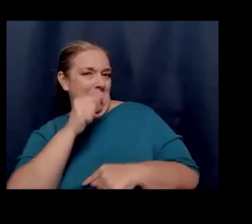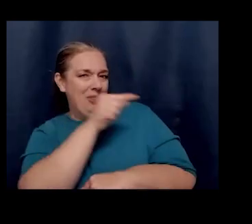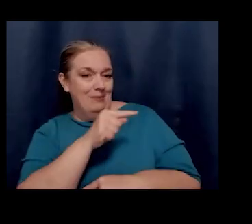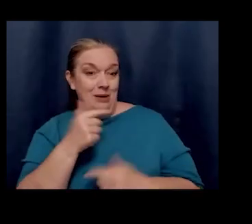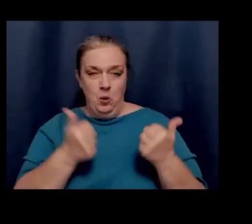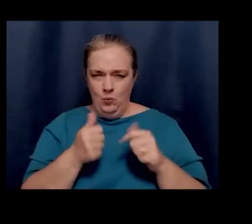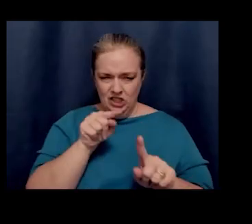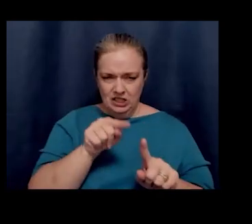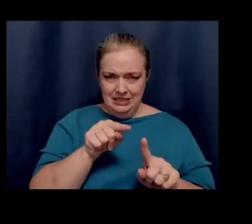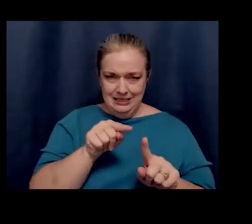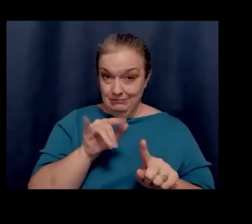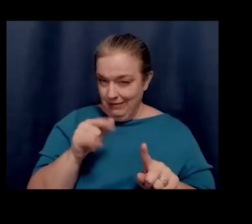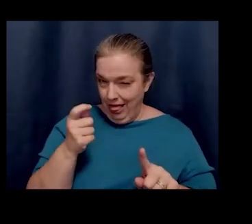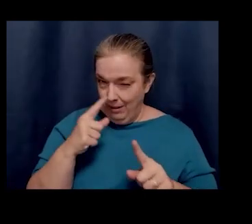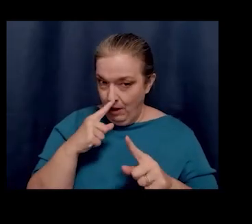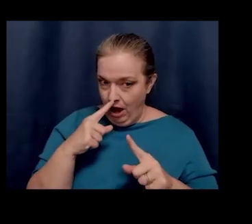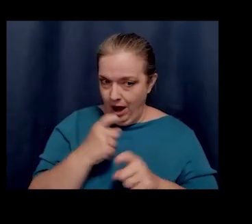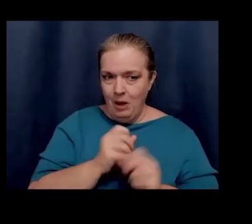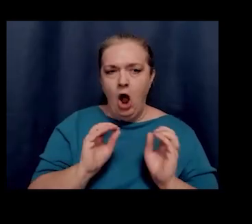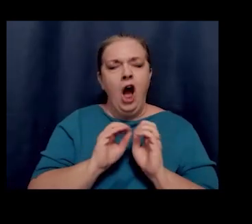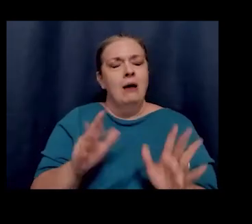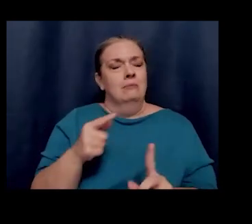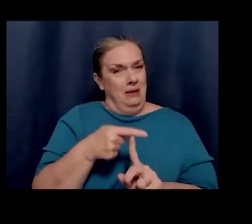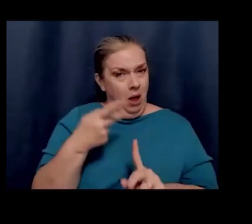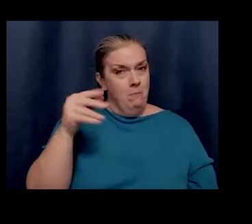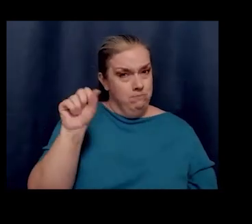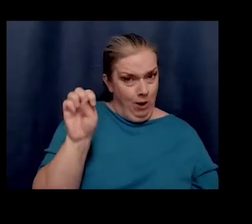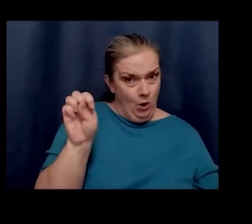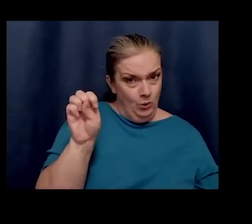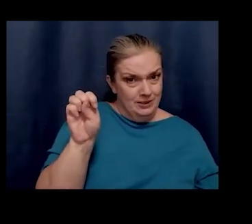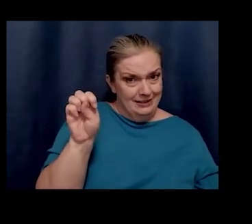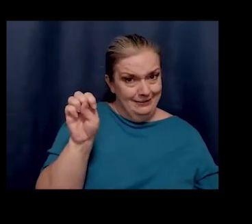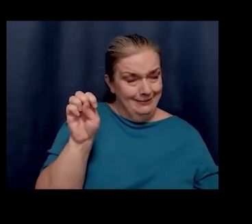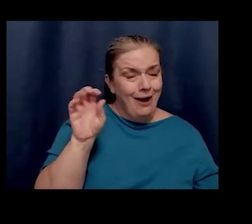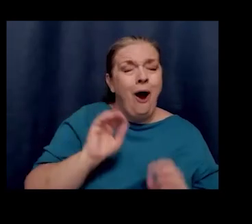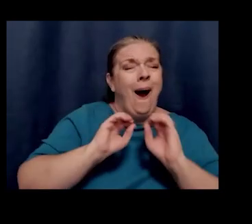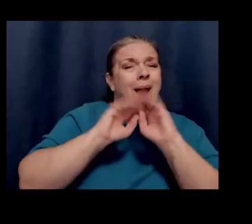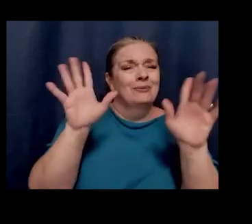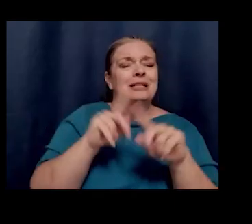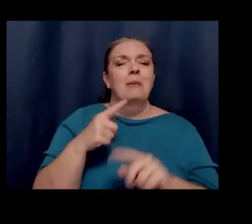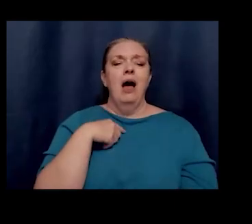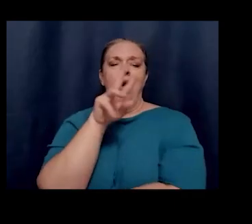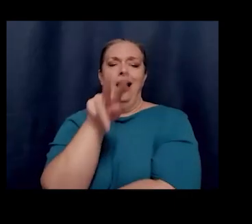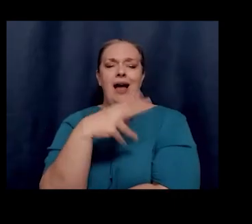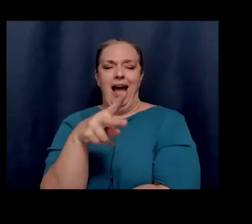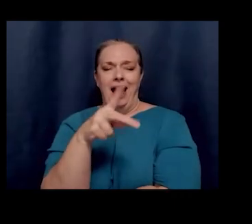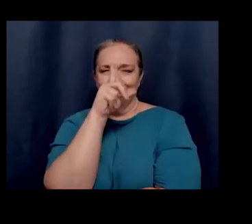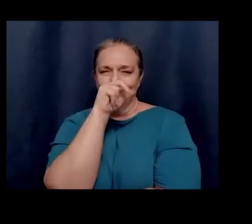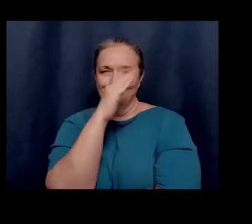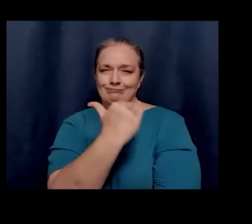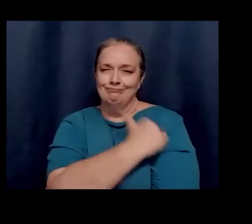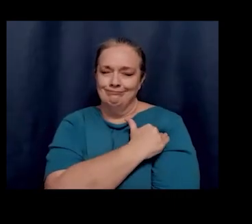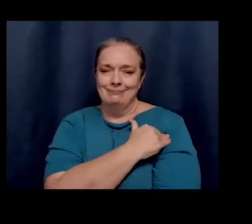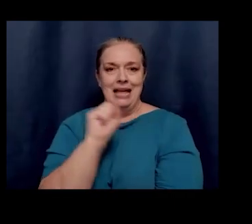complicated. It's clearly posed. But for me, this image is a reminder of Sam's